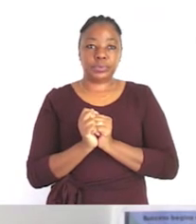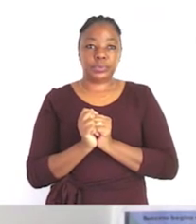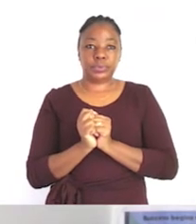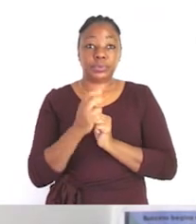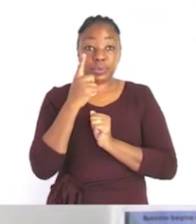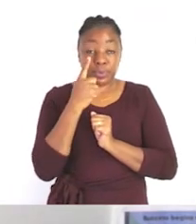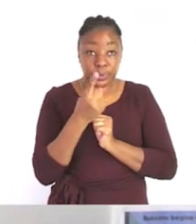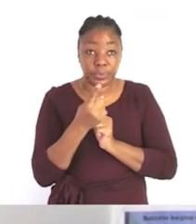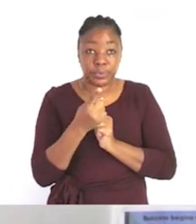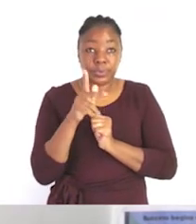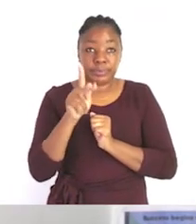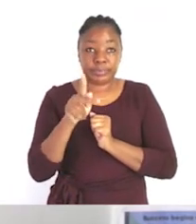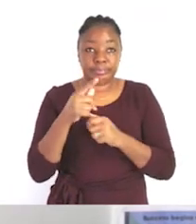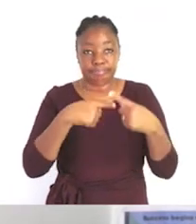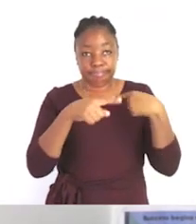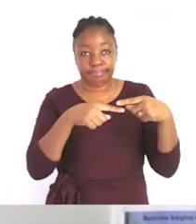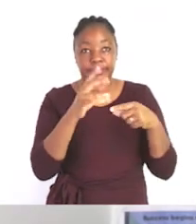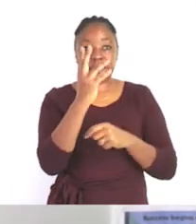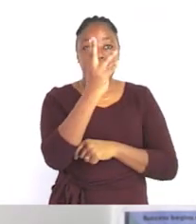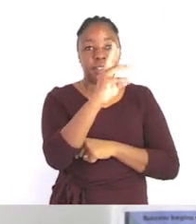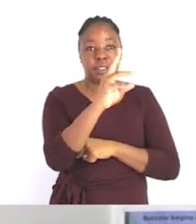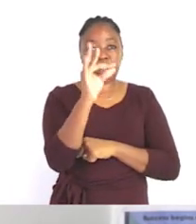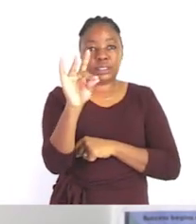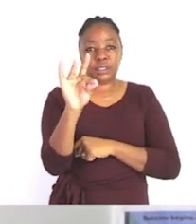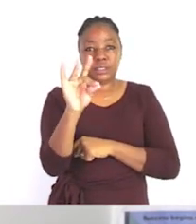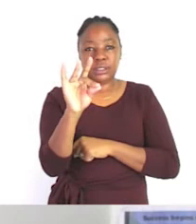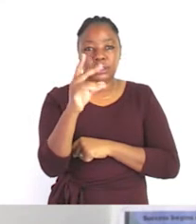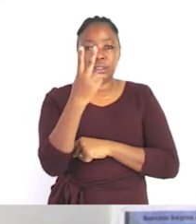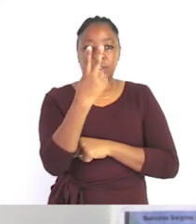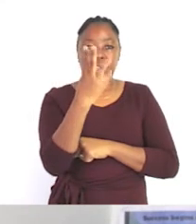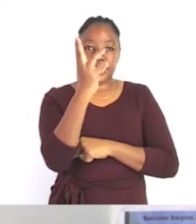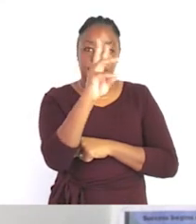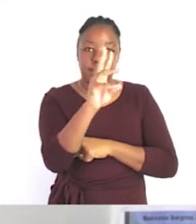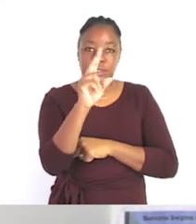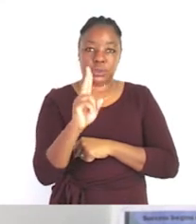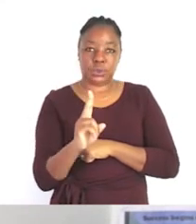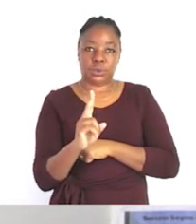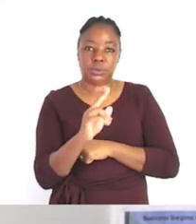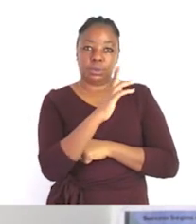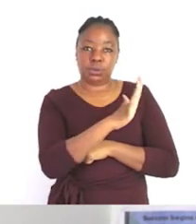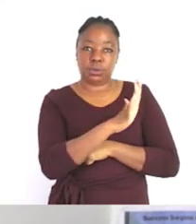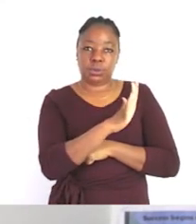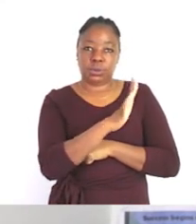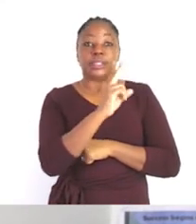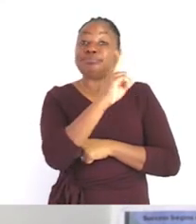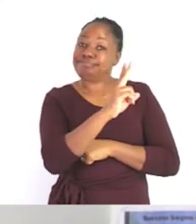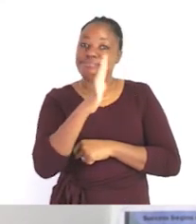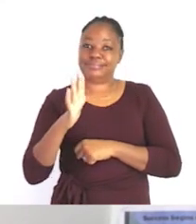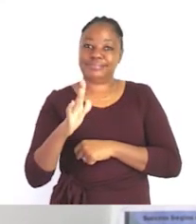numbers. We have 68, 62, 25,